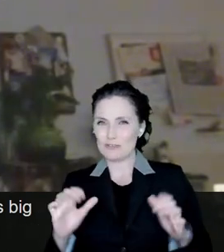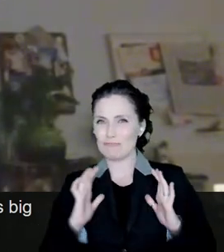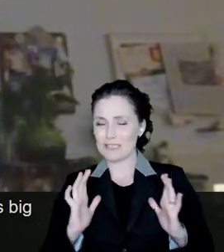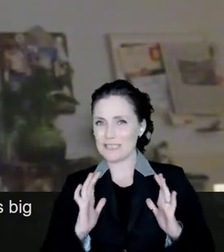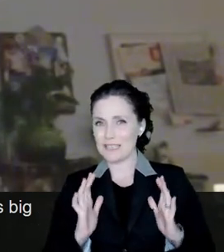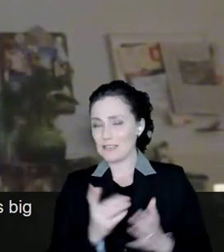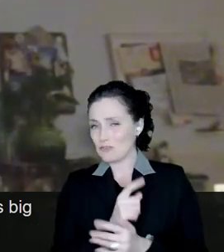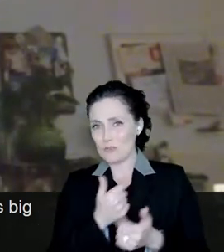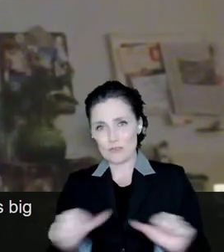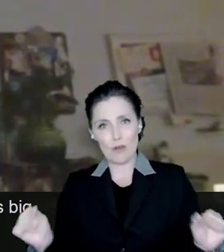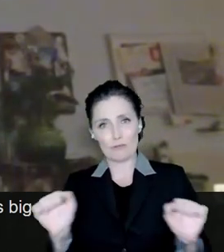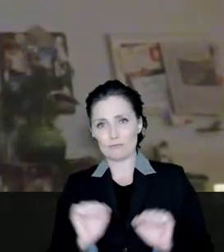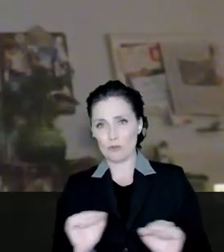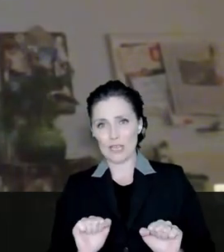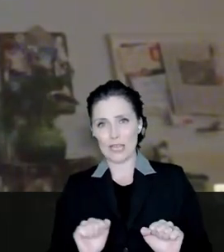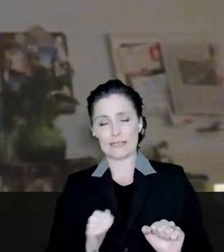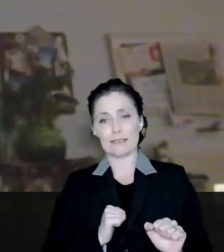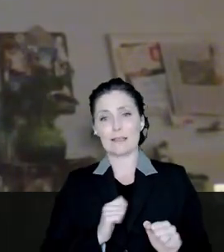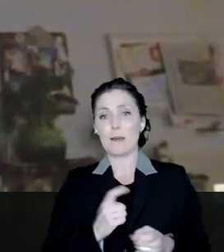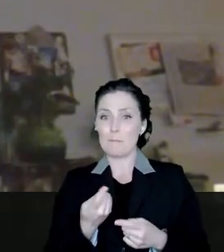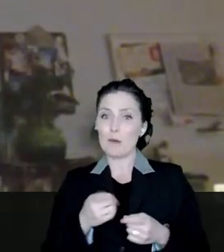the efforts that we're making within City Hall.